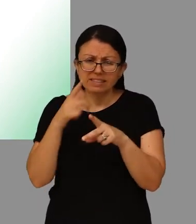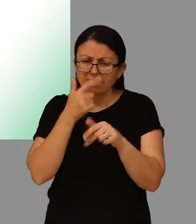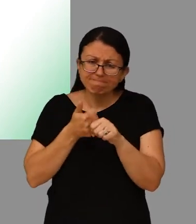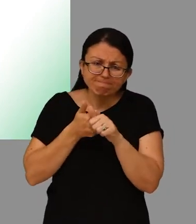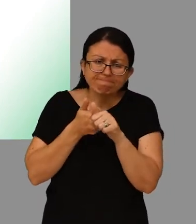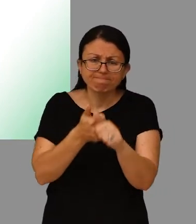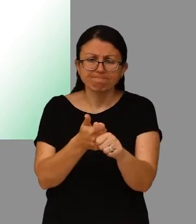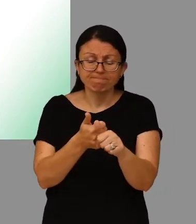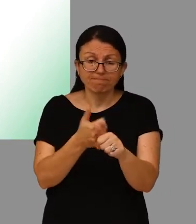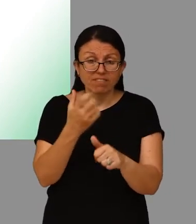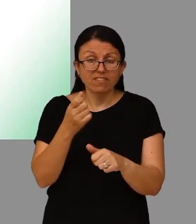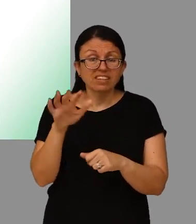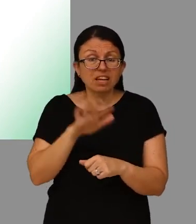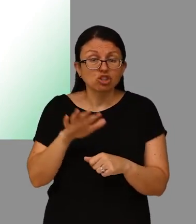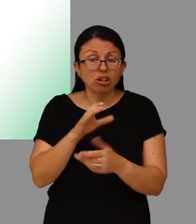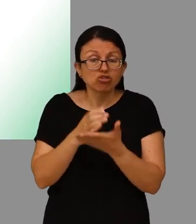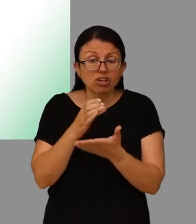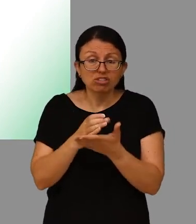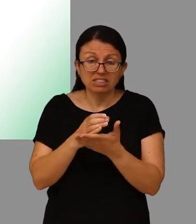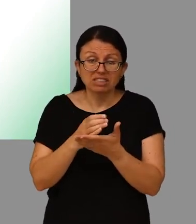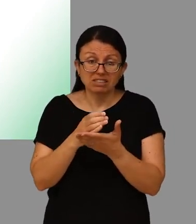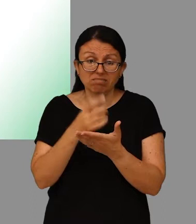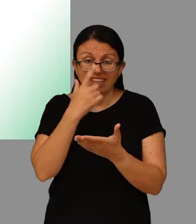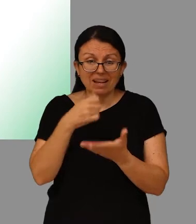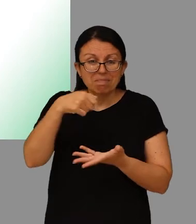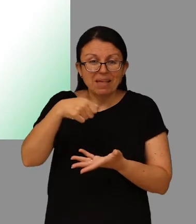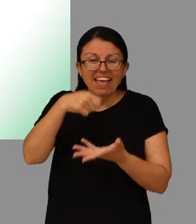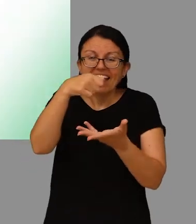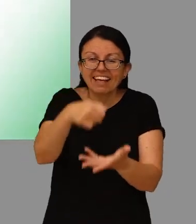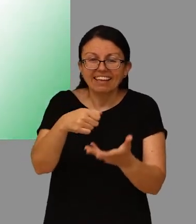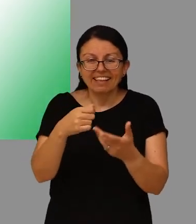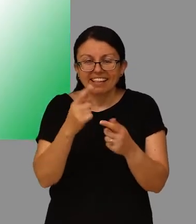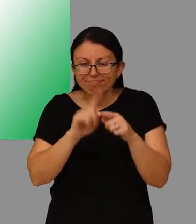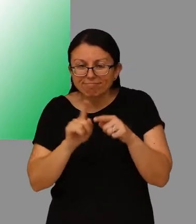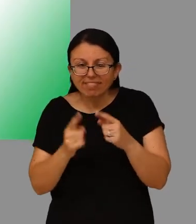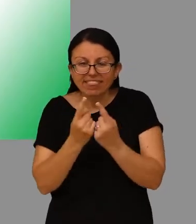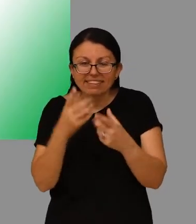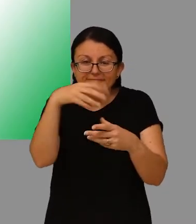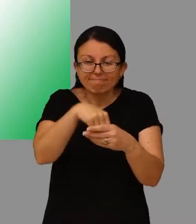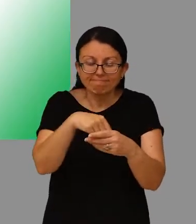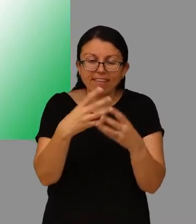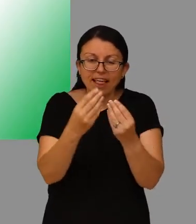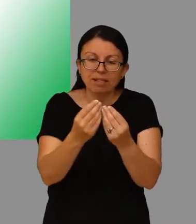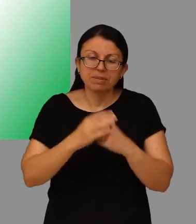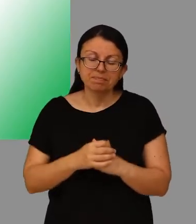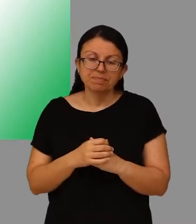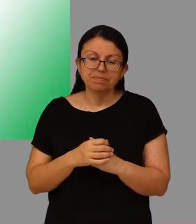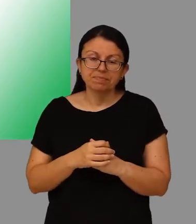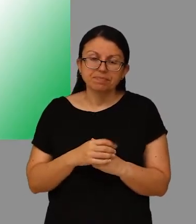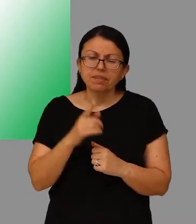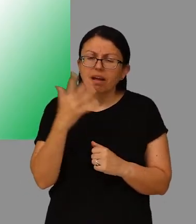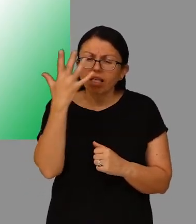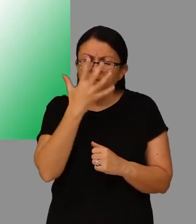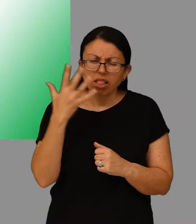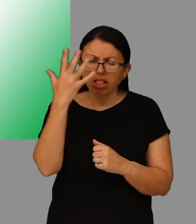that, including a national charity which provides goodie bags. Fatigue is something that we will come on to in more